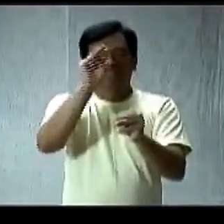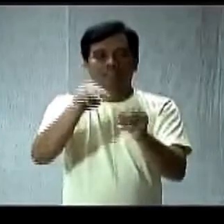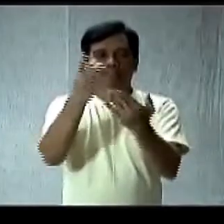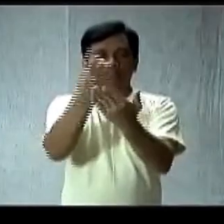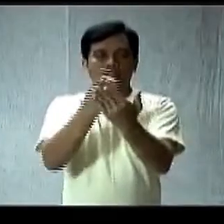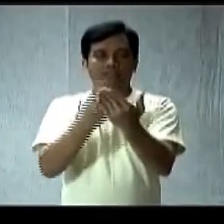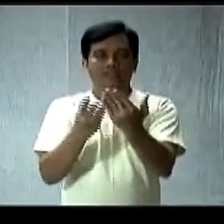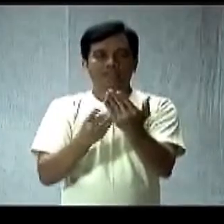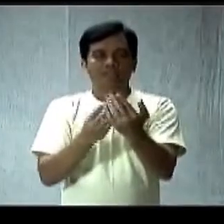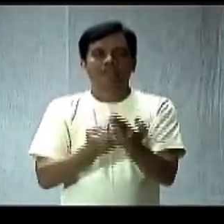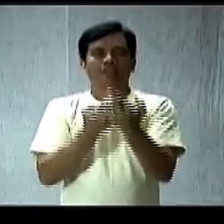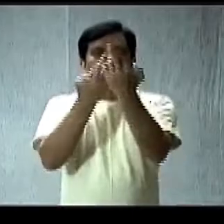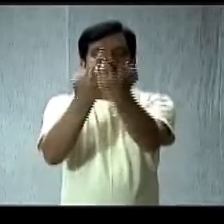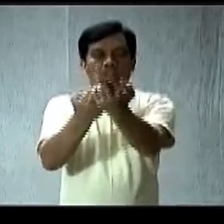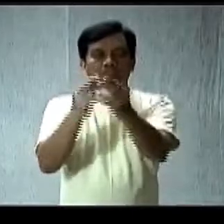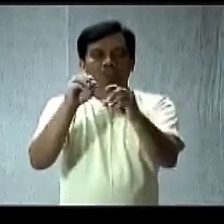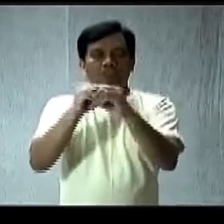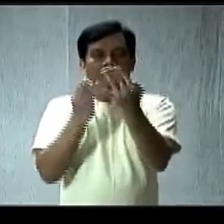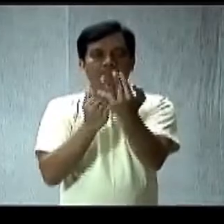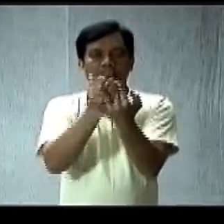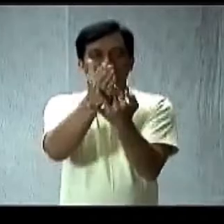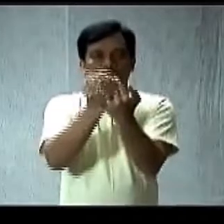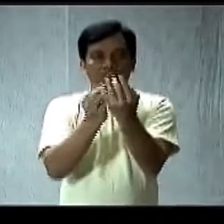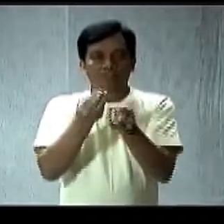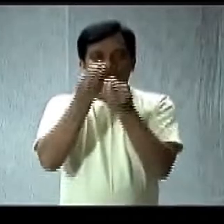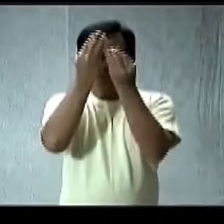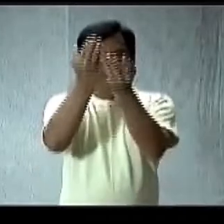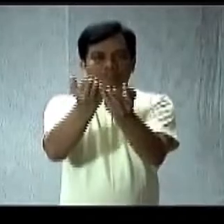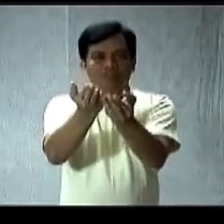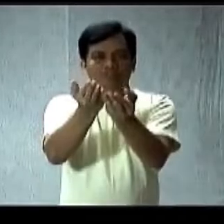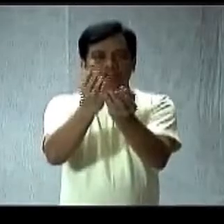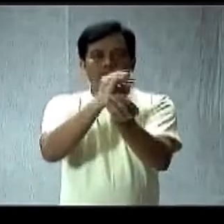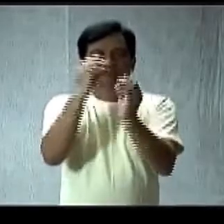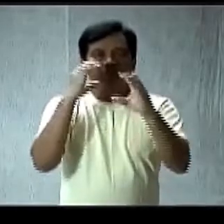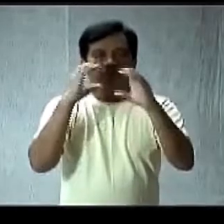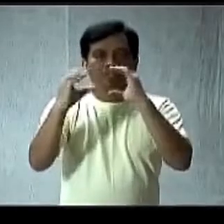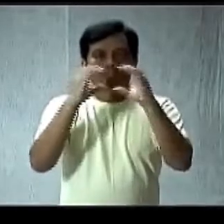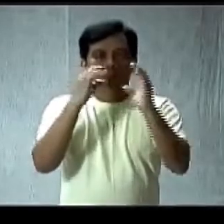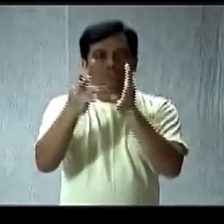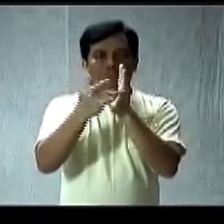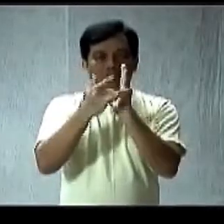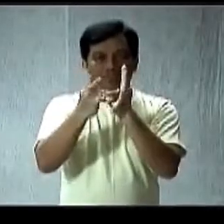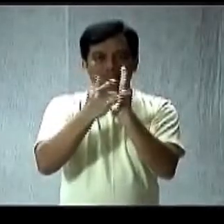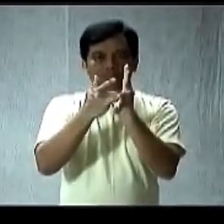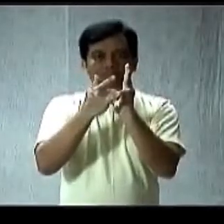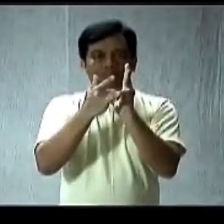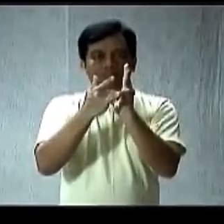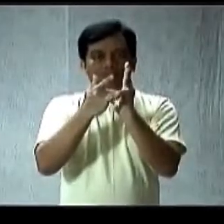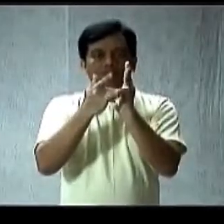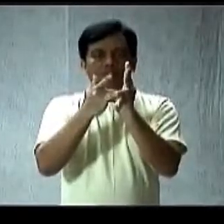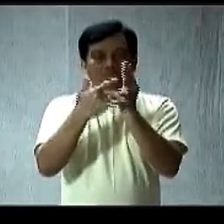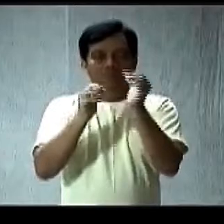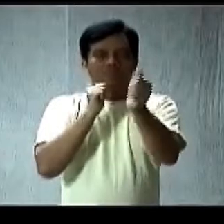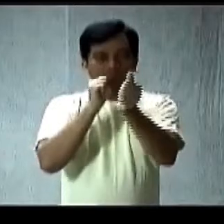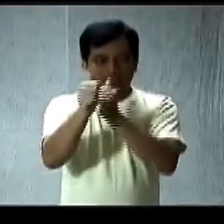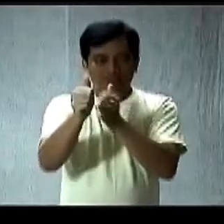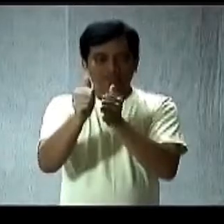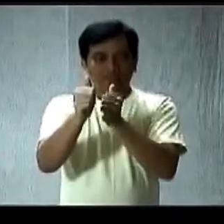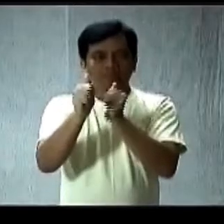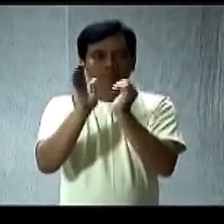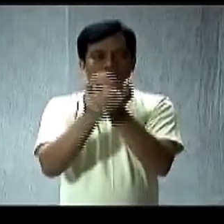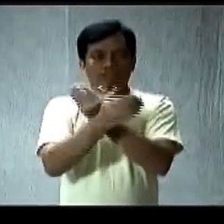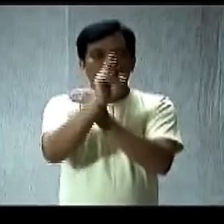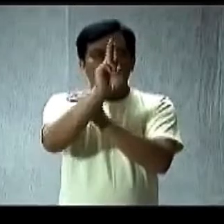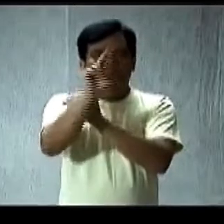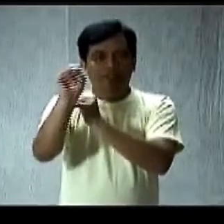and Manila Design Recommendations on Accessible Information and Communication Technologies were